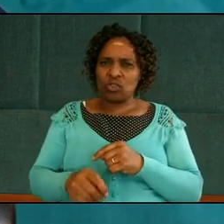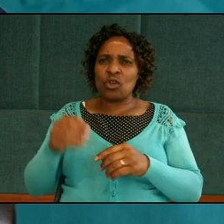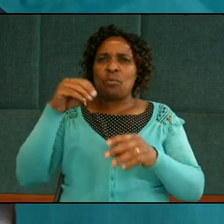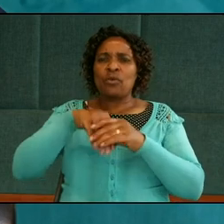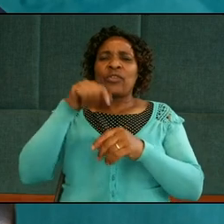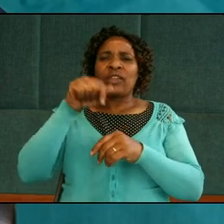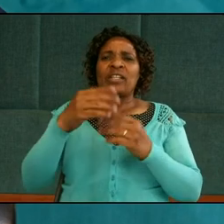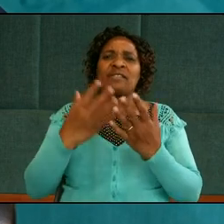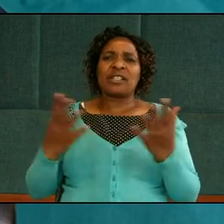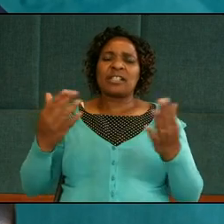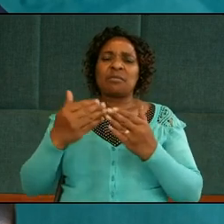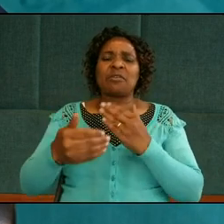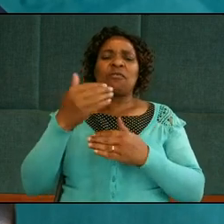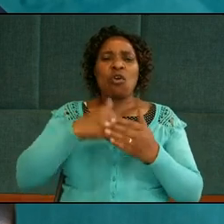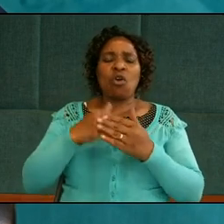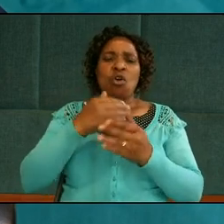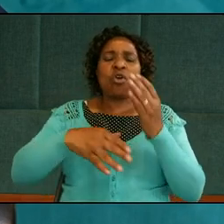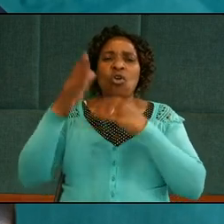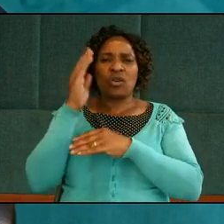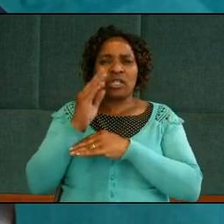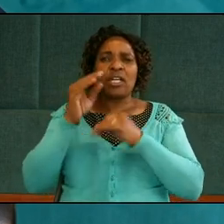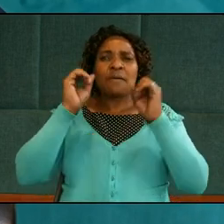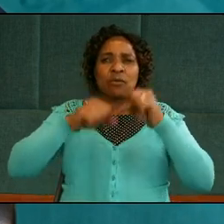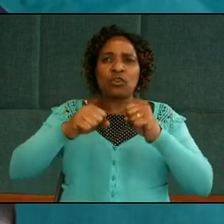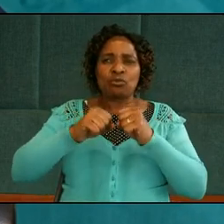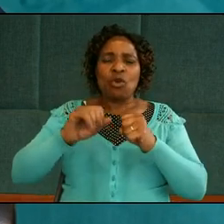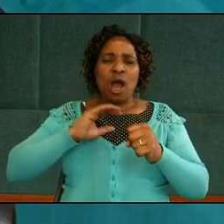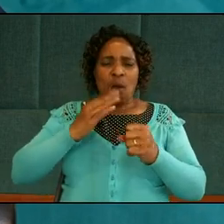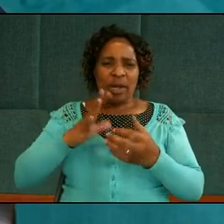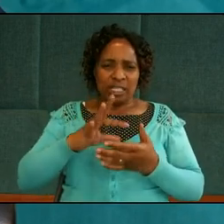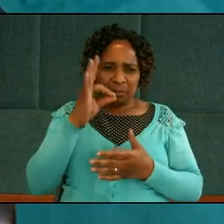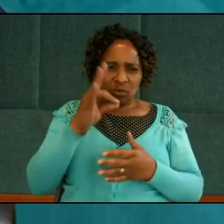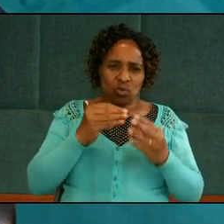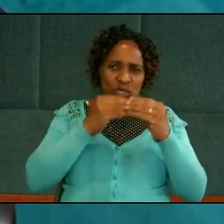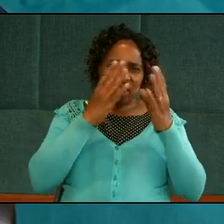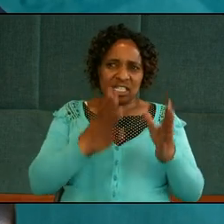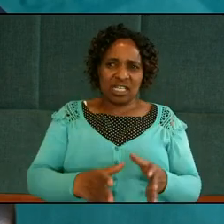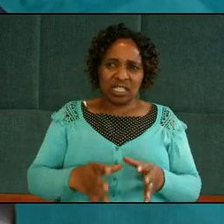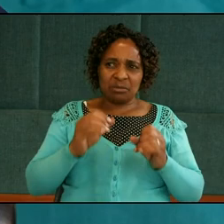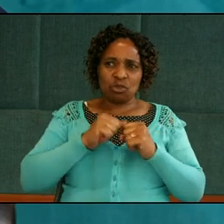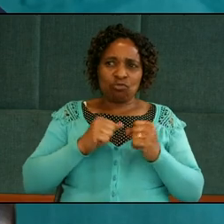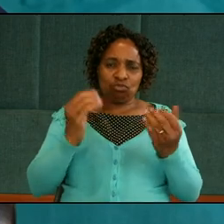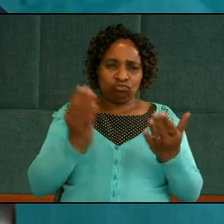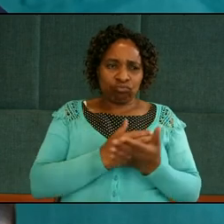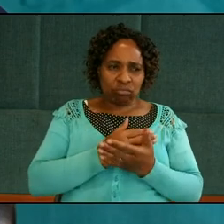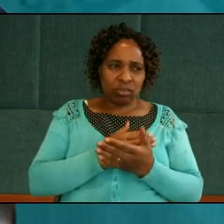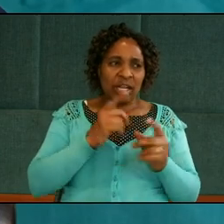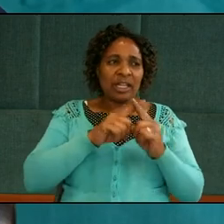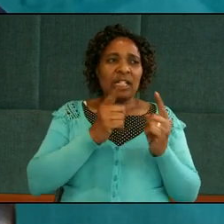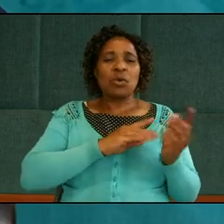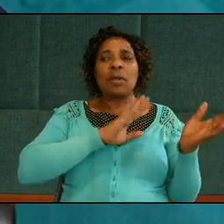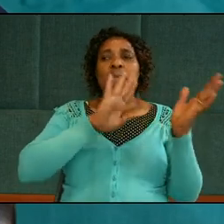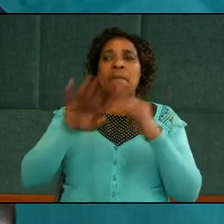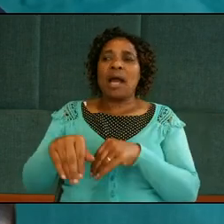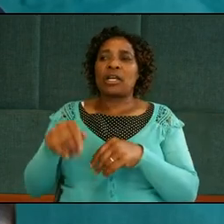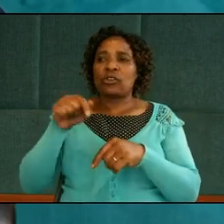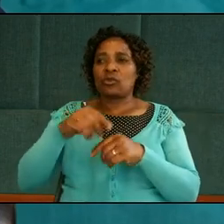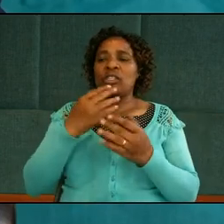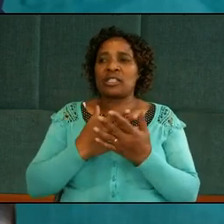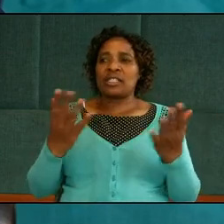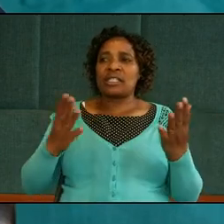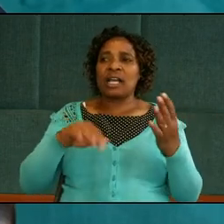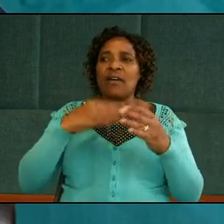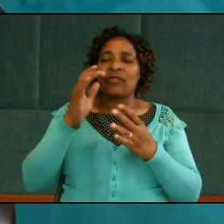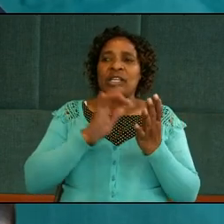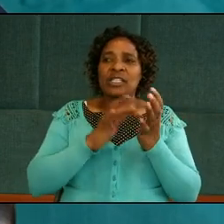these things before God? Is it possible that if our spiritual leaders were to be removed, then we'd go back to these things? After